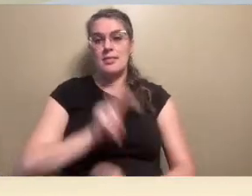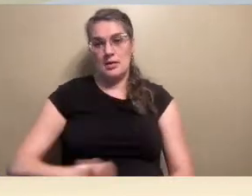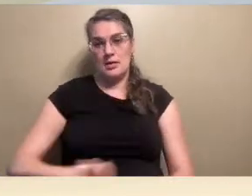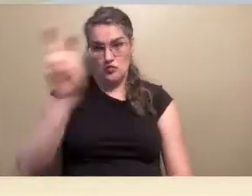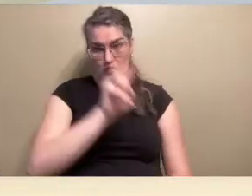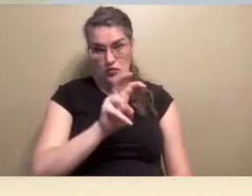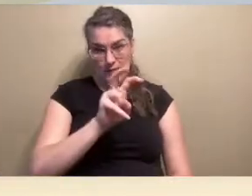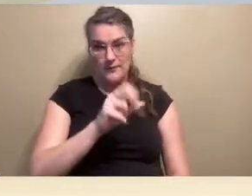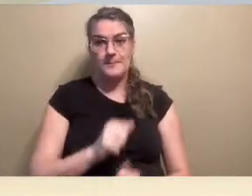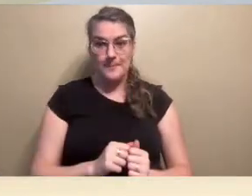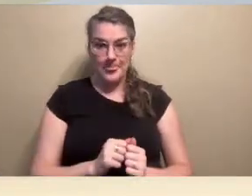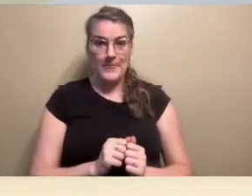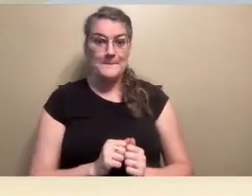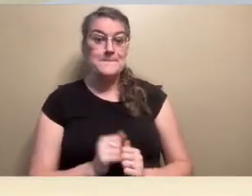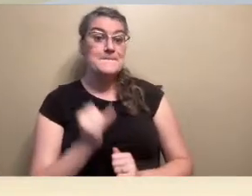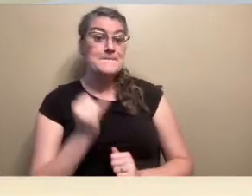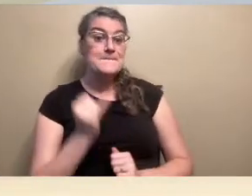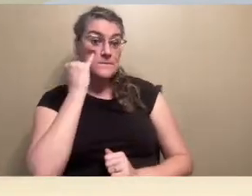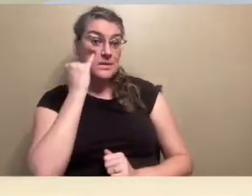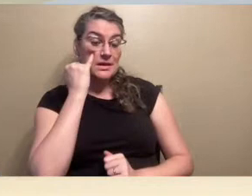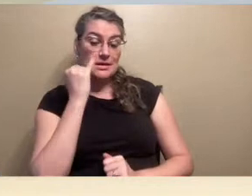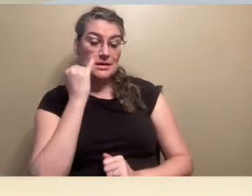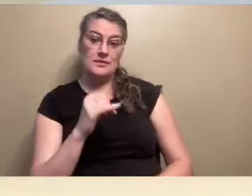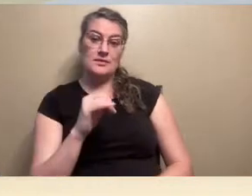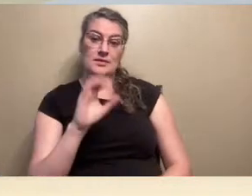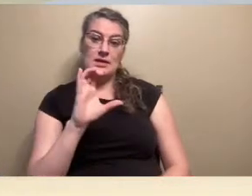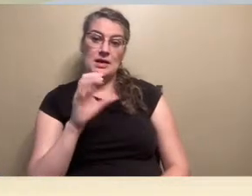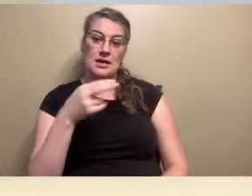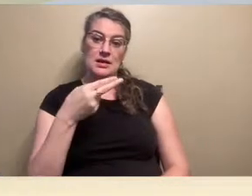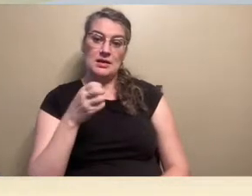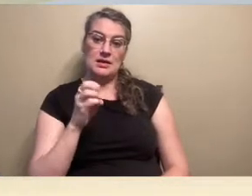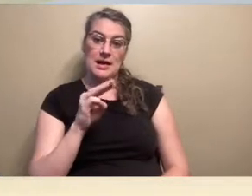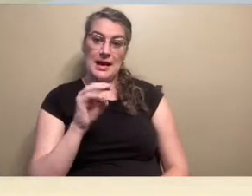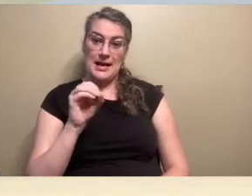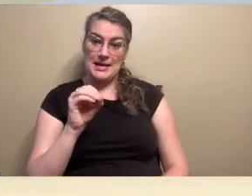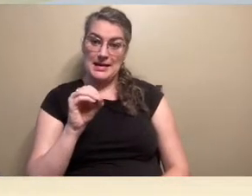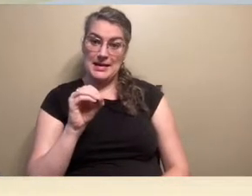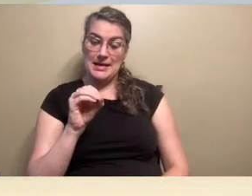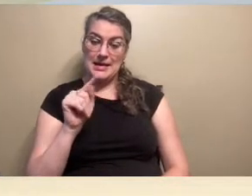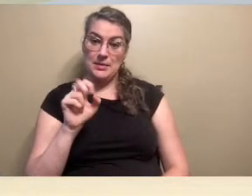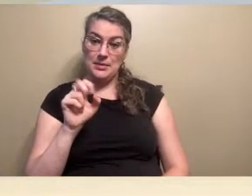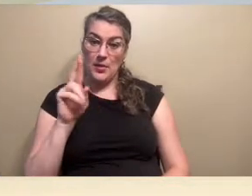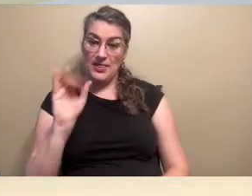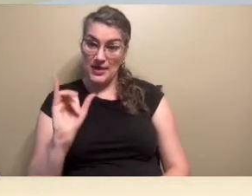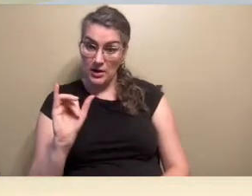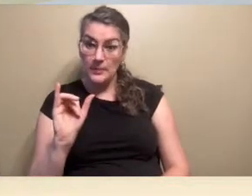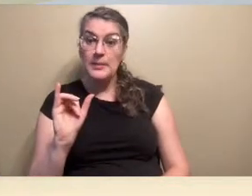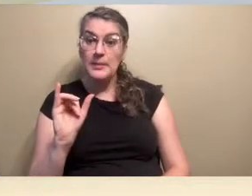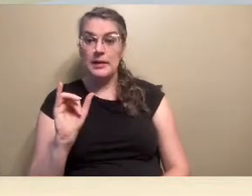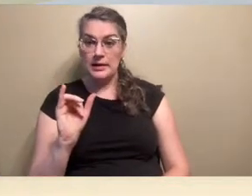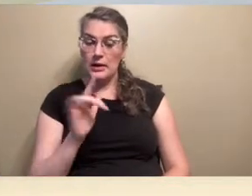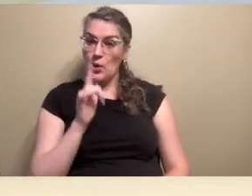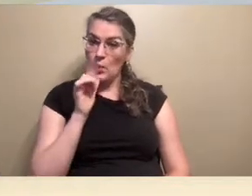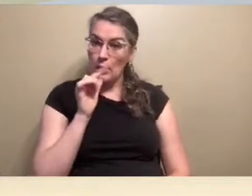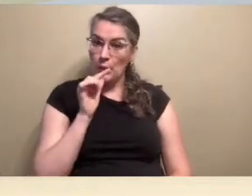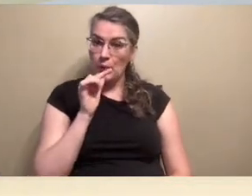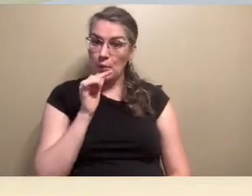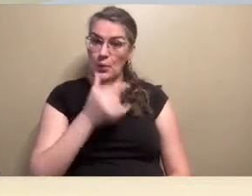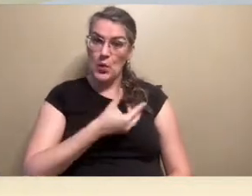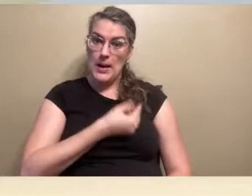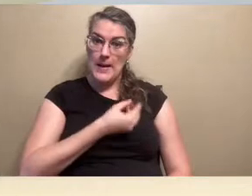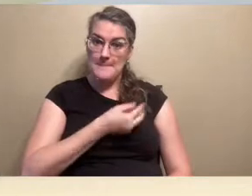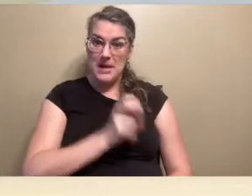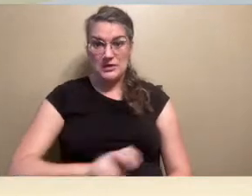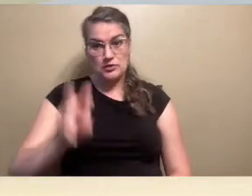receiving chemotherapy, or those traveling for compassionate or exceptional reasons. I'm now recommending that